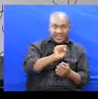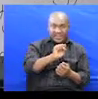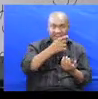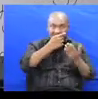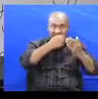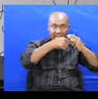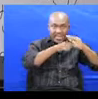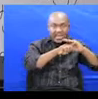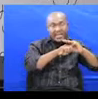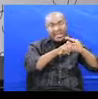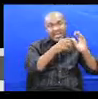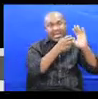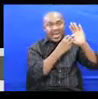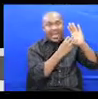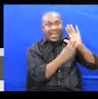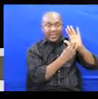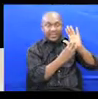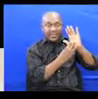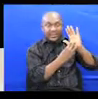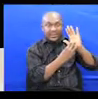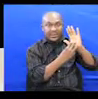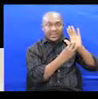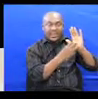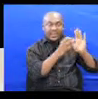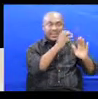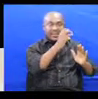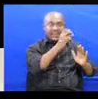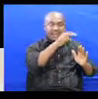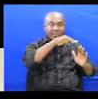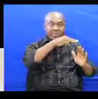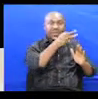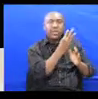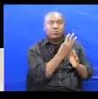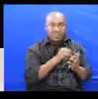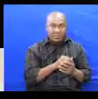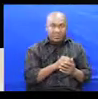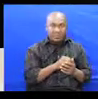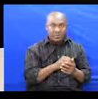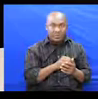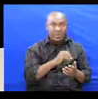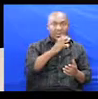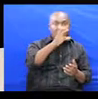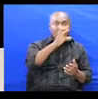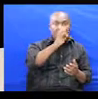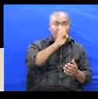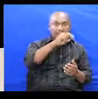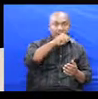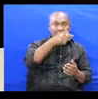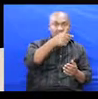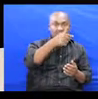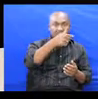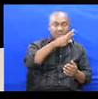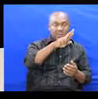80 centimeter cubic. I'm going to leave you with only one question. Try to do it, and I